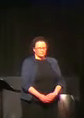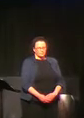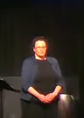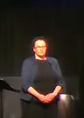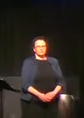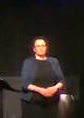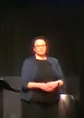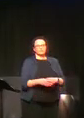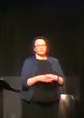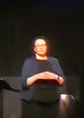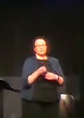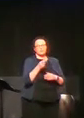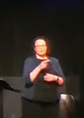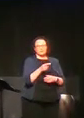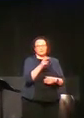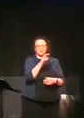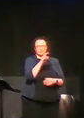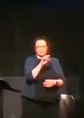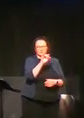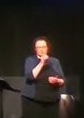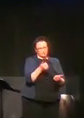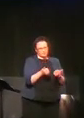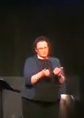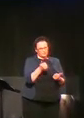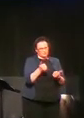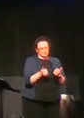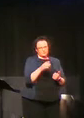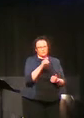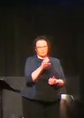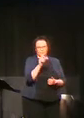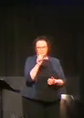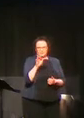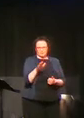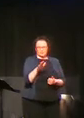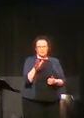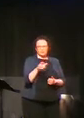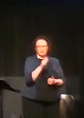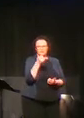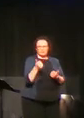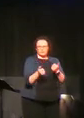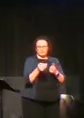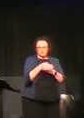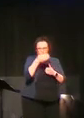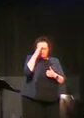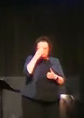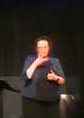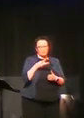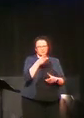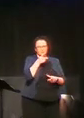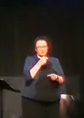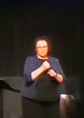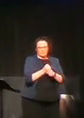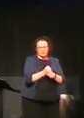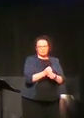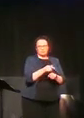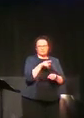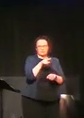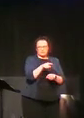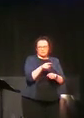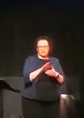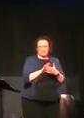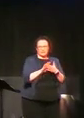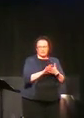Mr. Justice Donal O'Donnell, Chief Justice of Ireland, will tell us about the challenges of rebutting anti-Semitism that we face